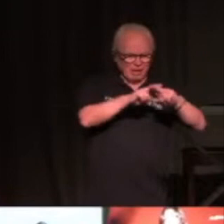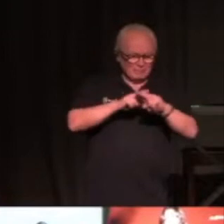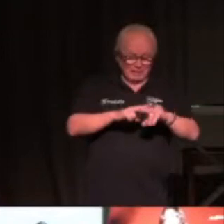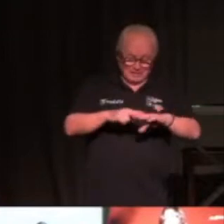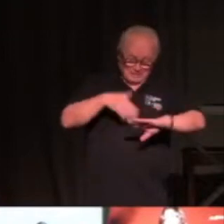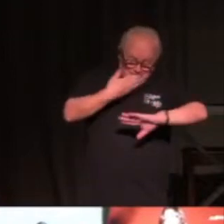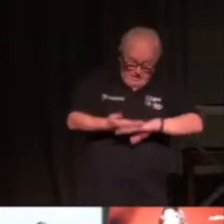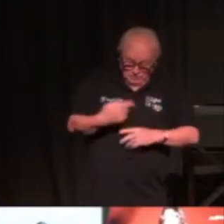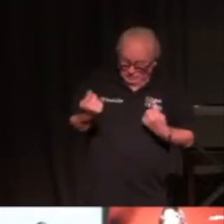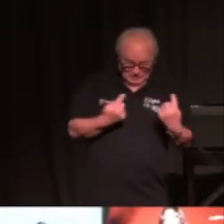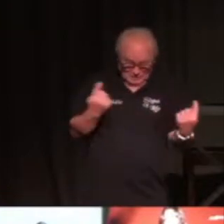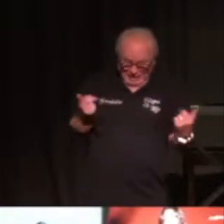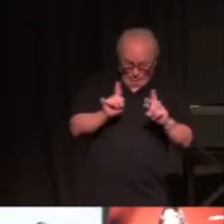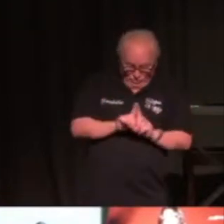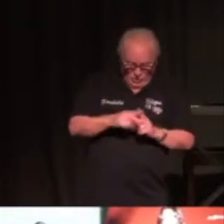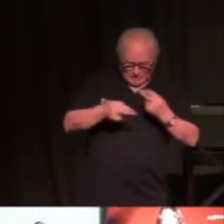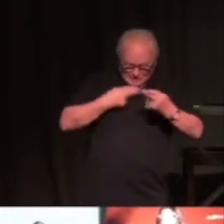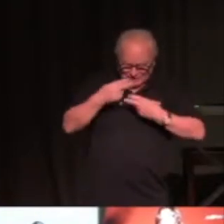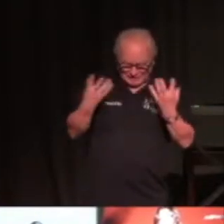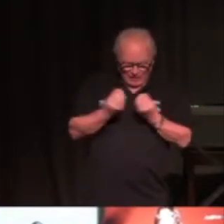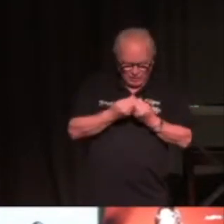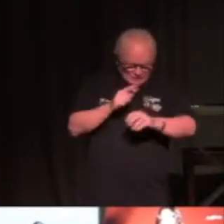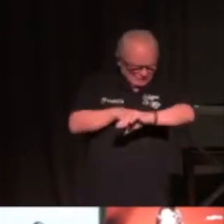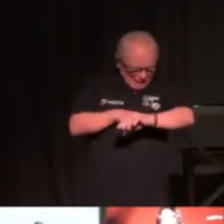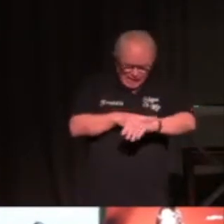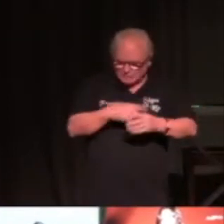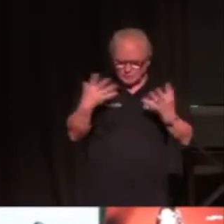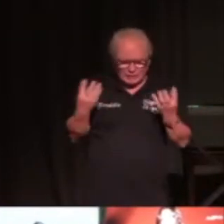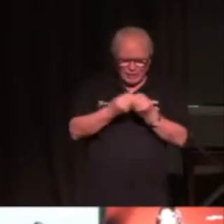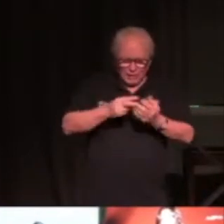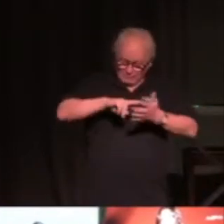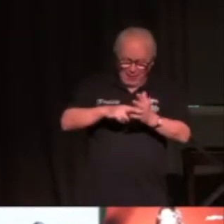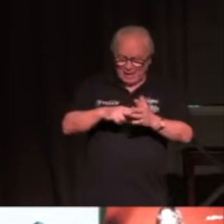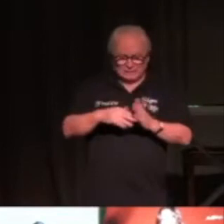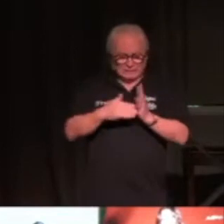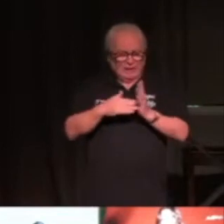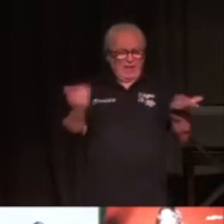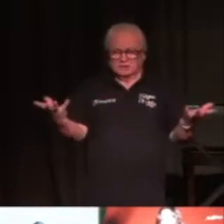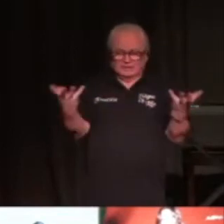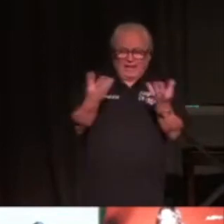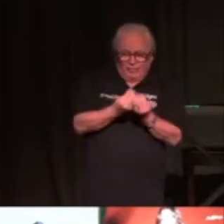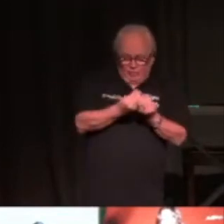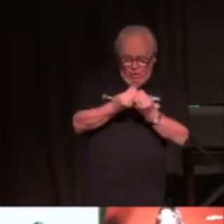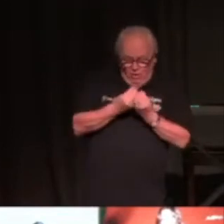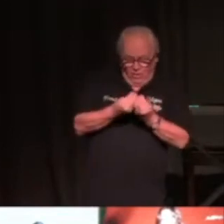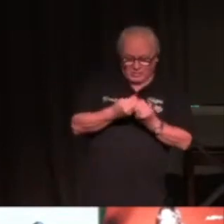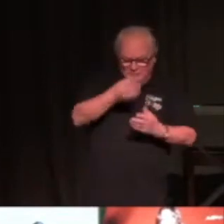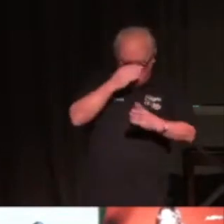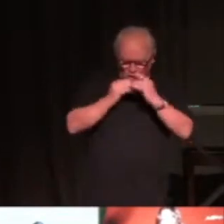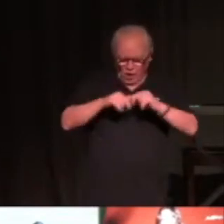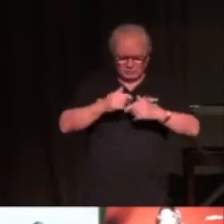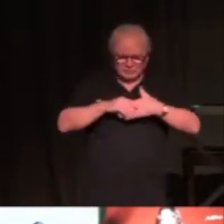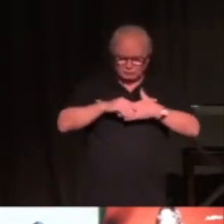friends. Let's have time together, not rushing about. Let's plan the day together. And that way we learn to be friends with God